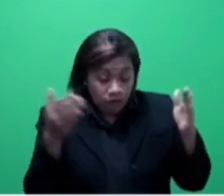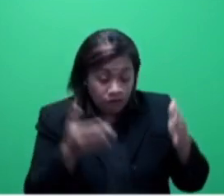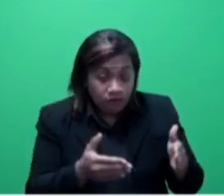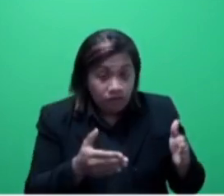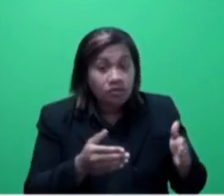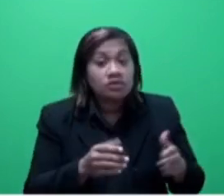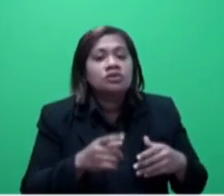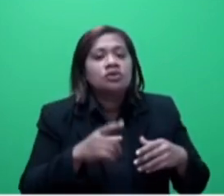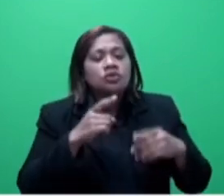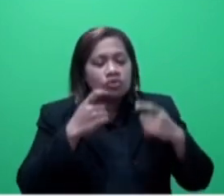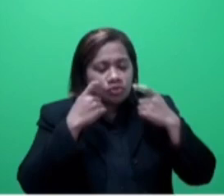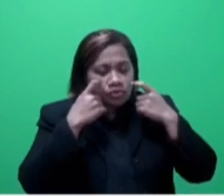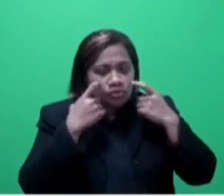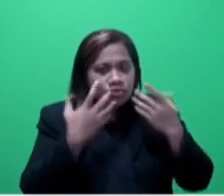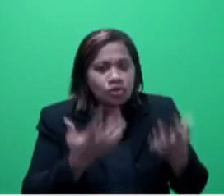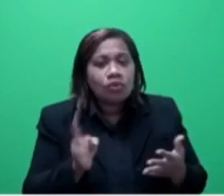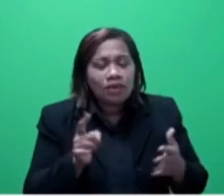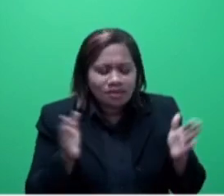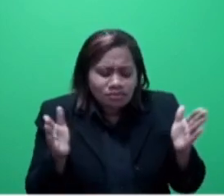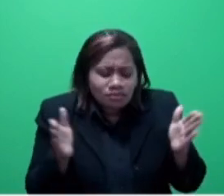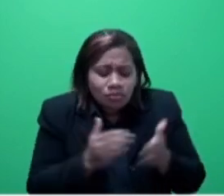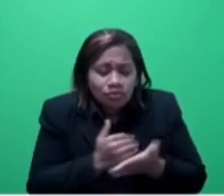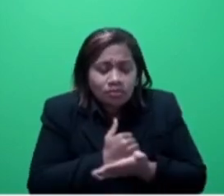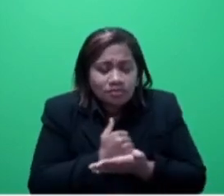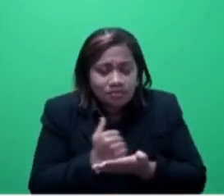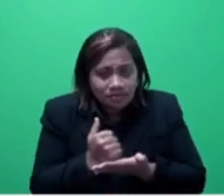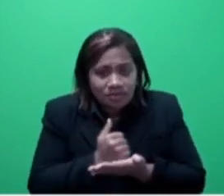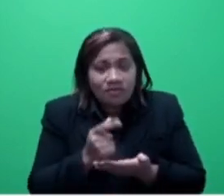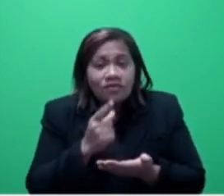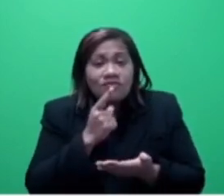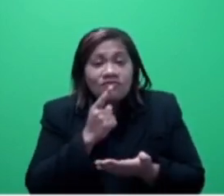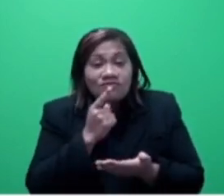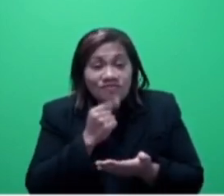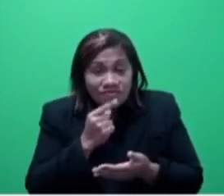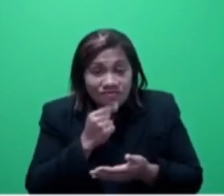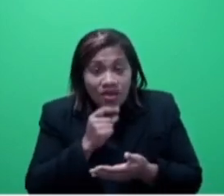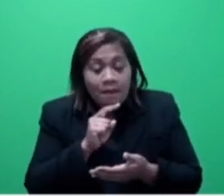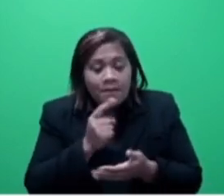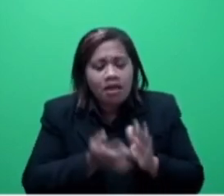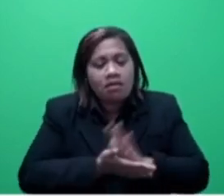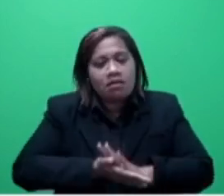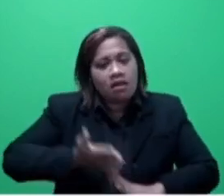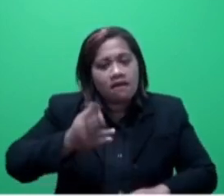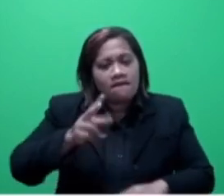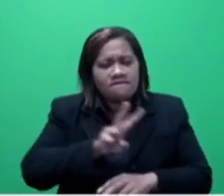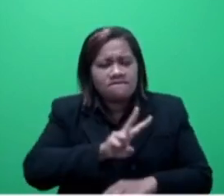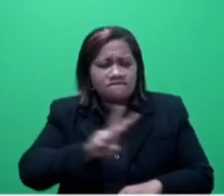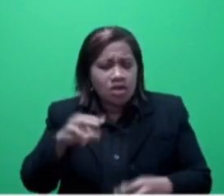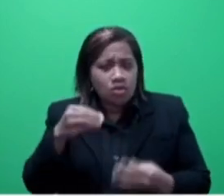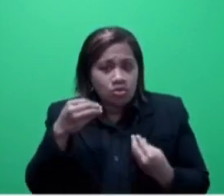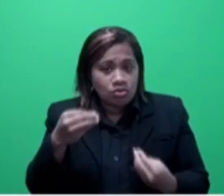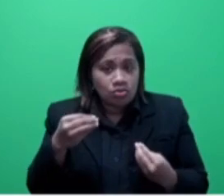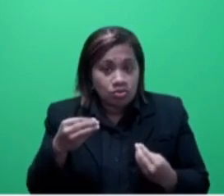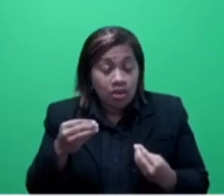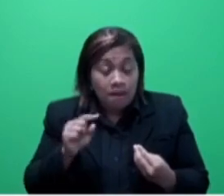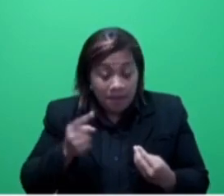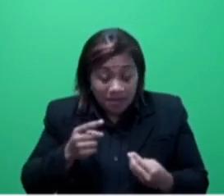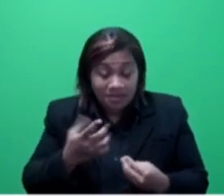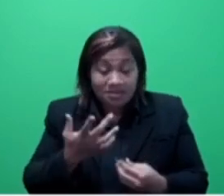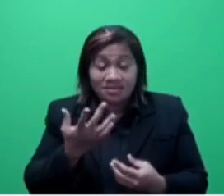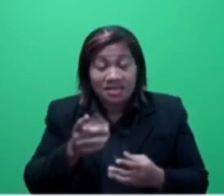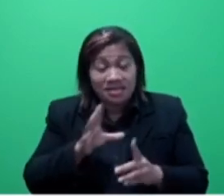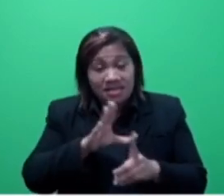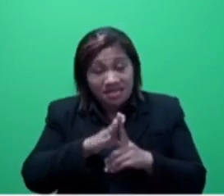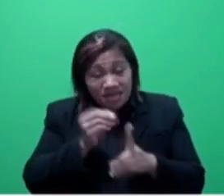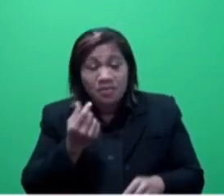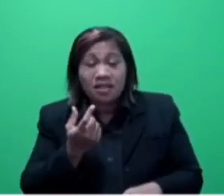obviously show a smaller number of loan takers, but a higher value, sir. As a simple example, very